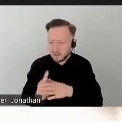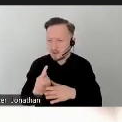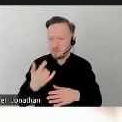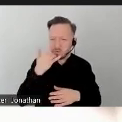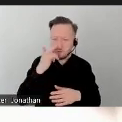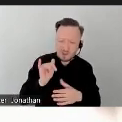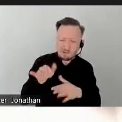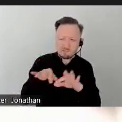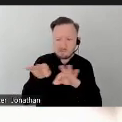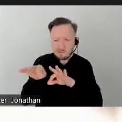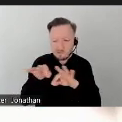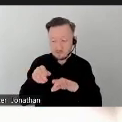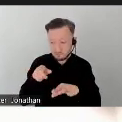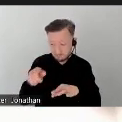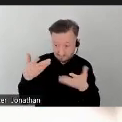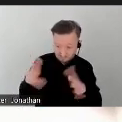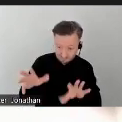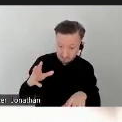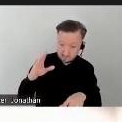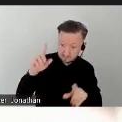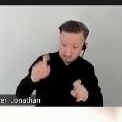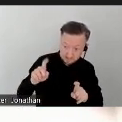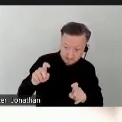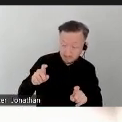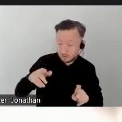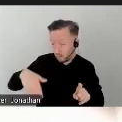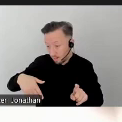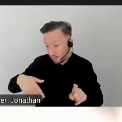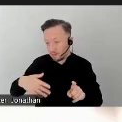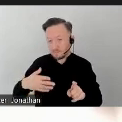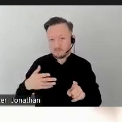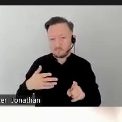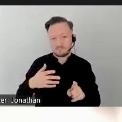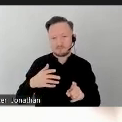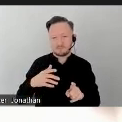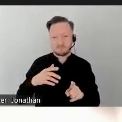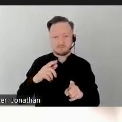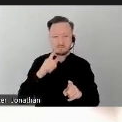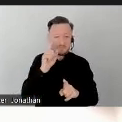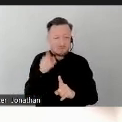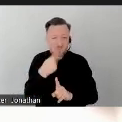are in terms of being screened. And really, it's not just